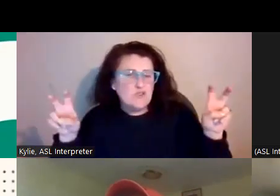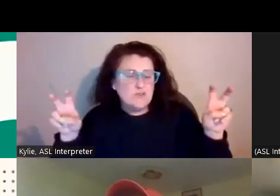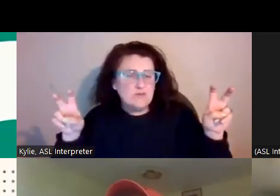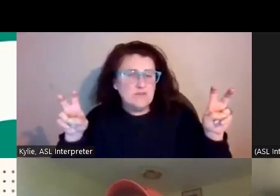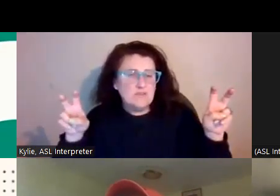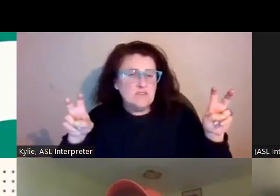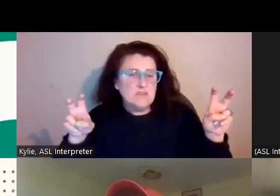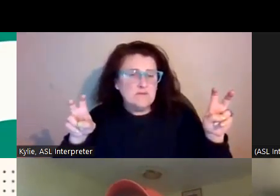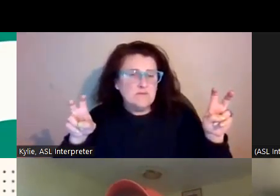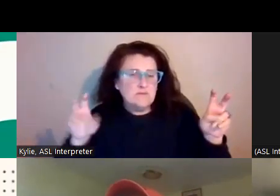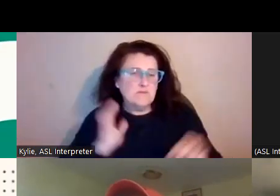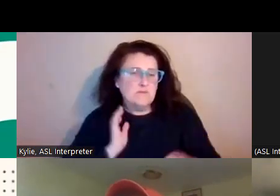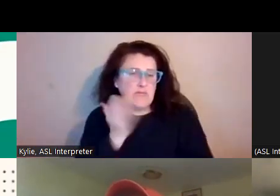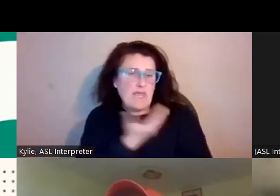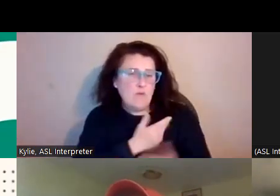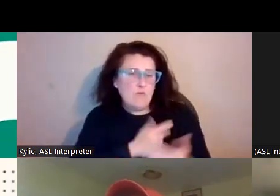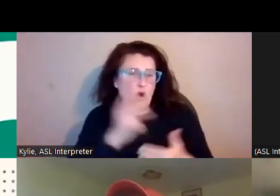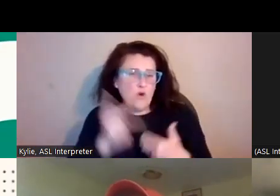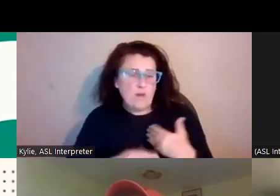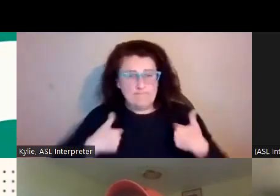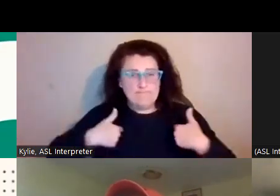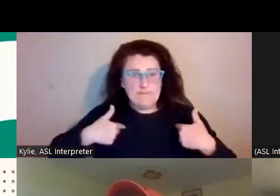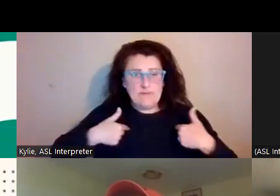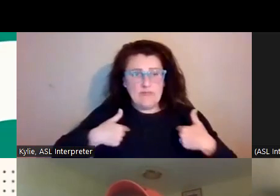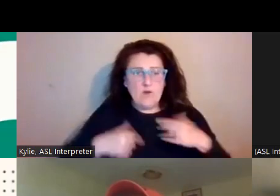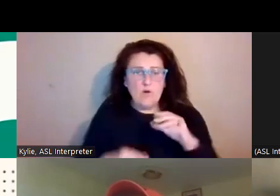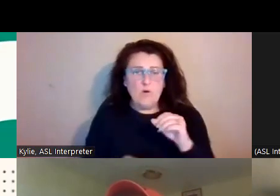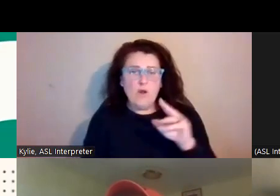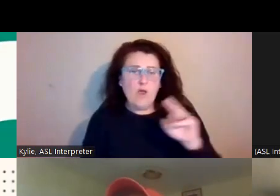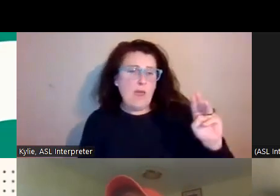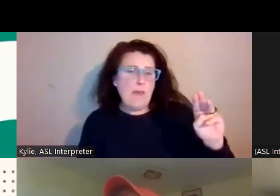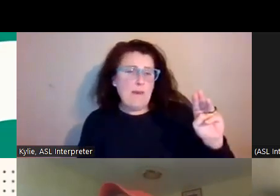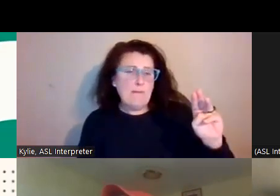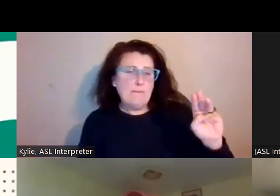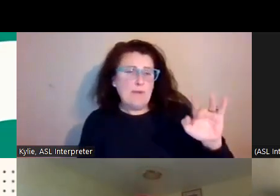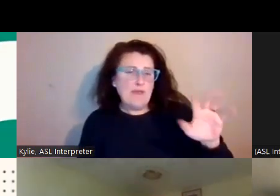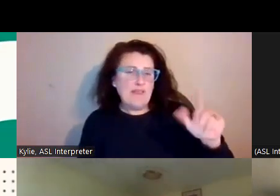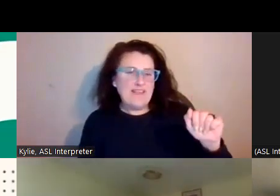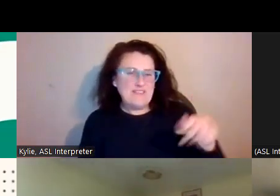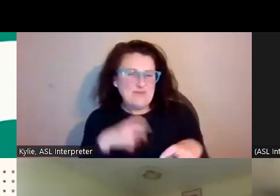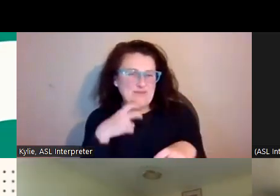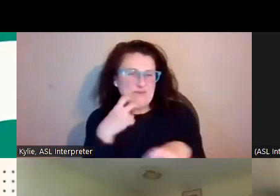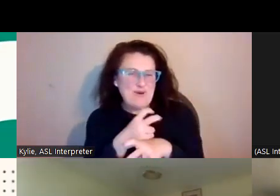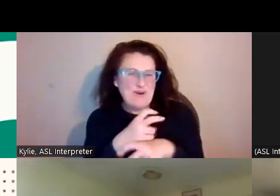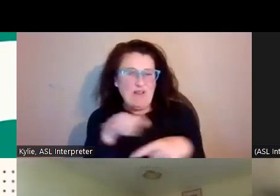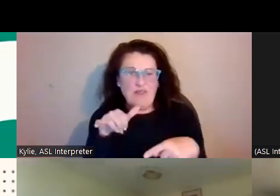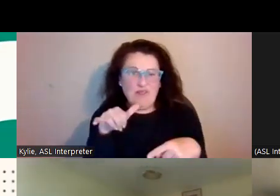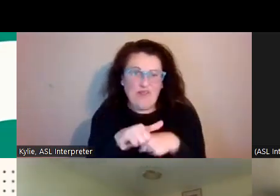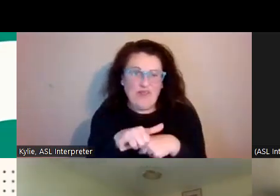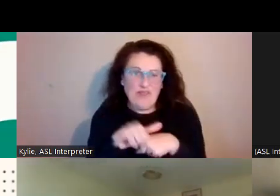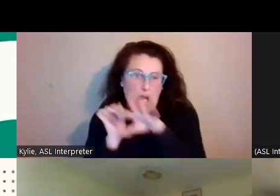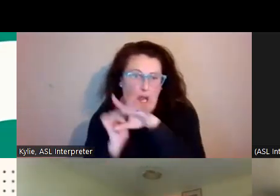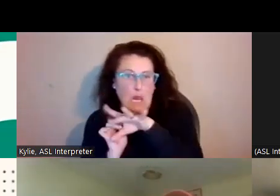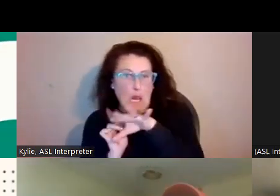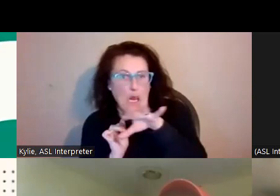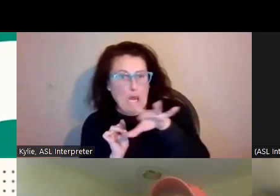check fcsn.org or reach out to me or Mikayla, whose email address is too difficult or with too many letters to spell letter